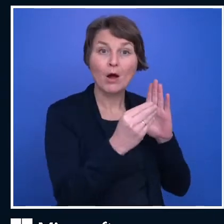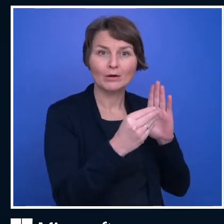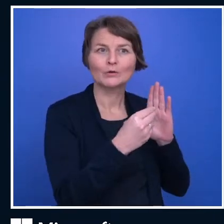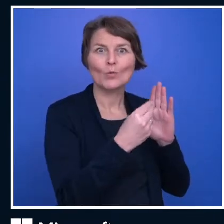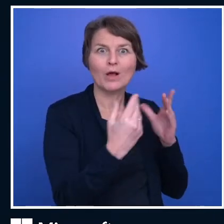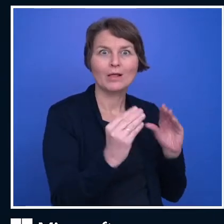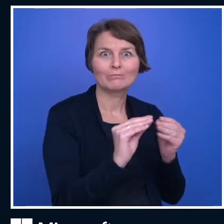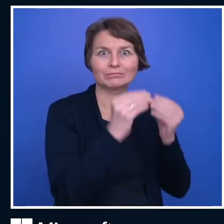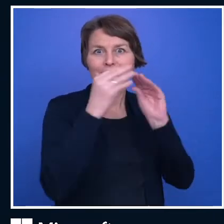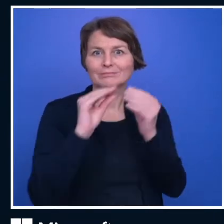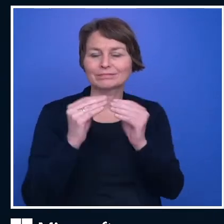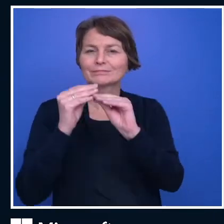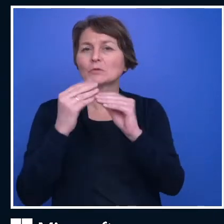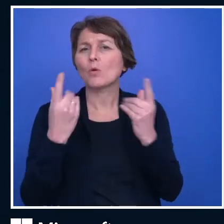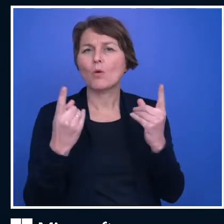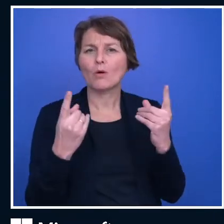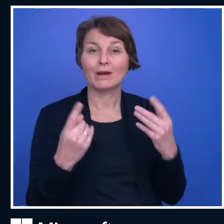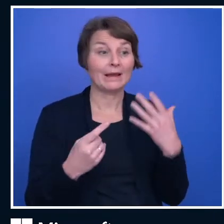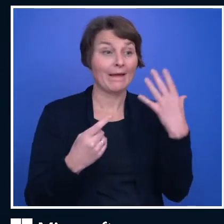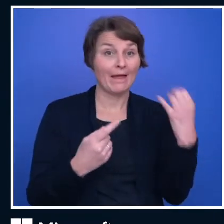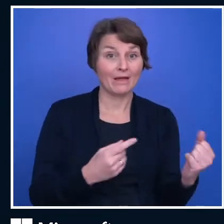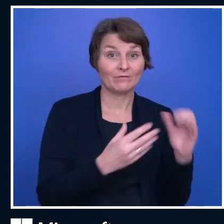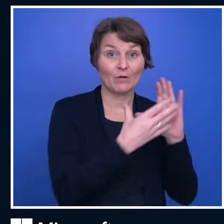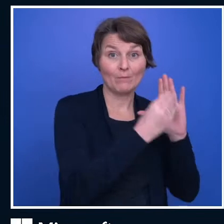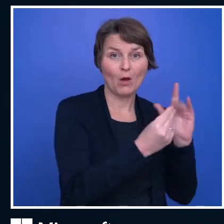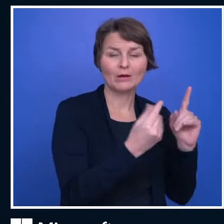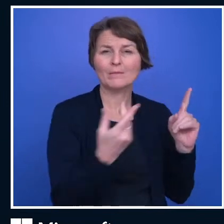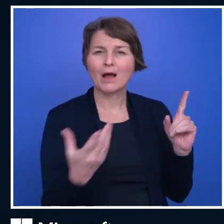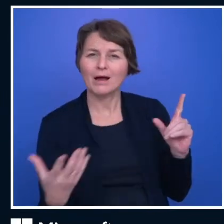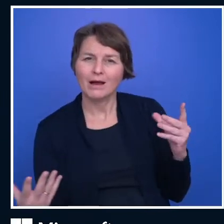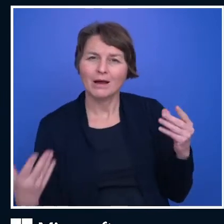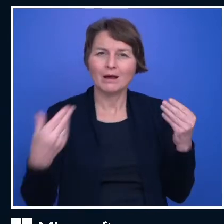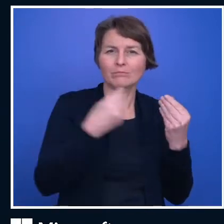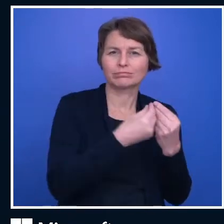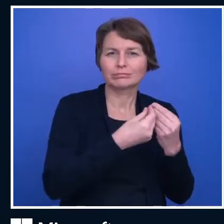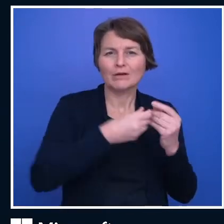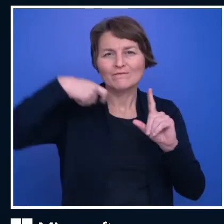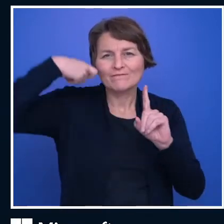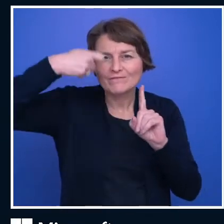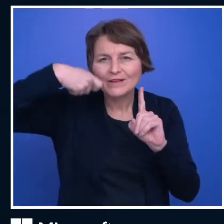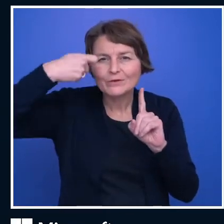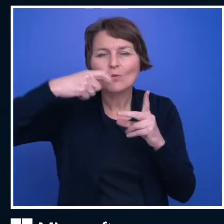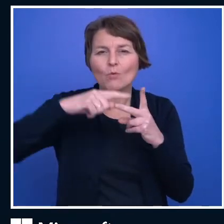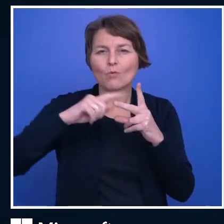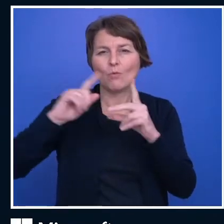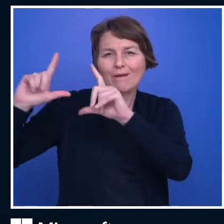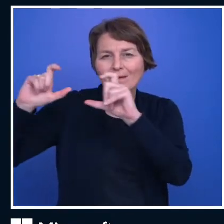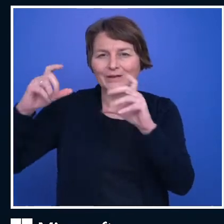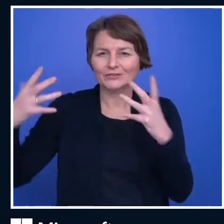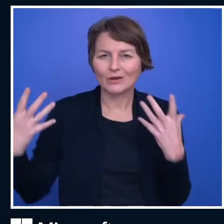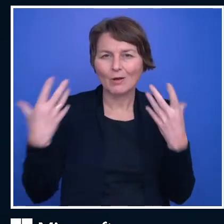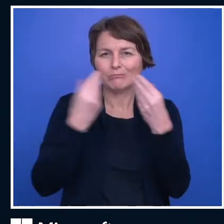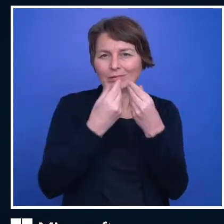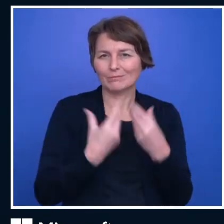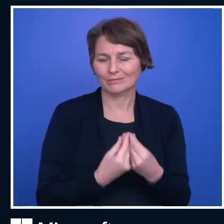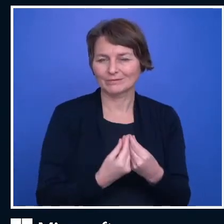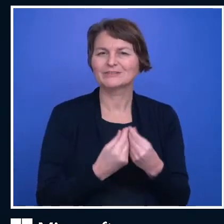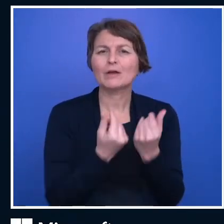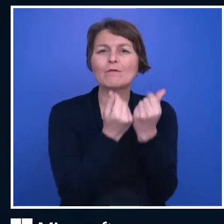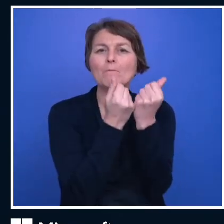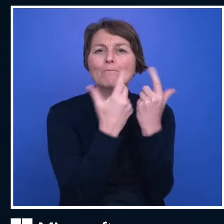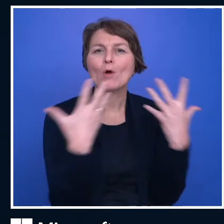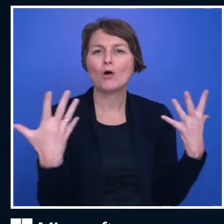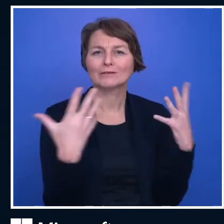a video or images, and like creating multimodal